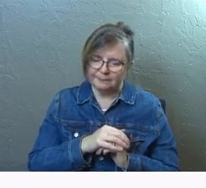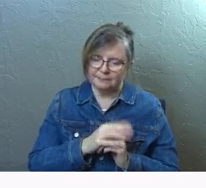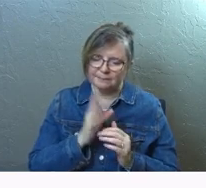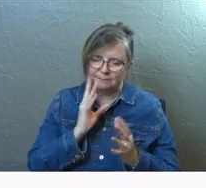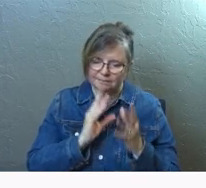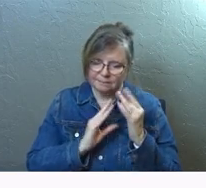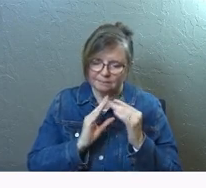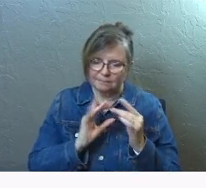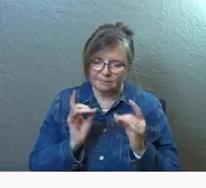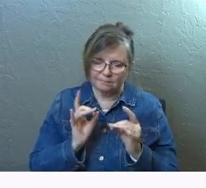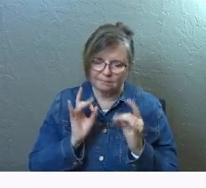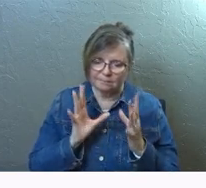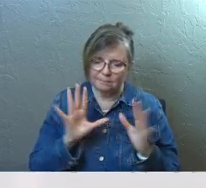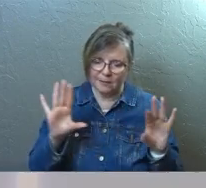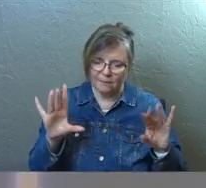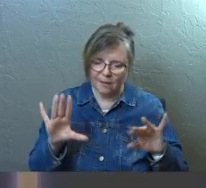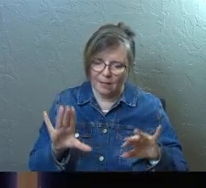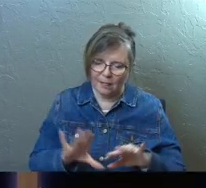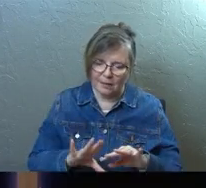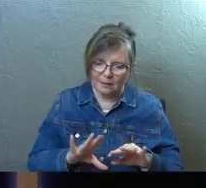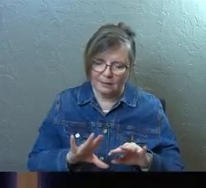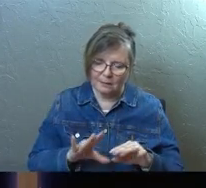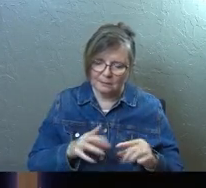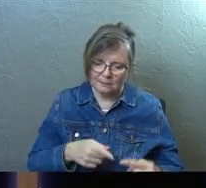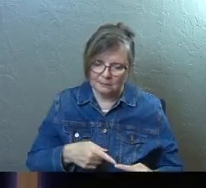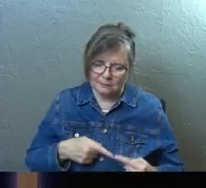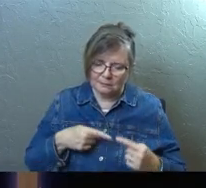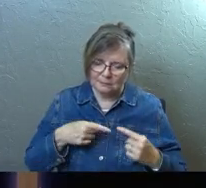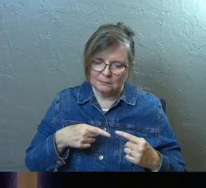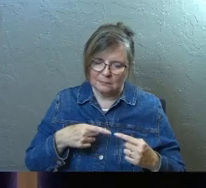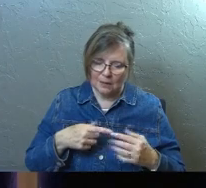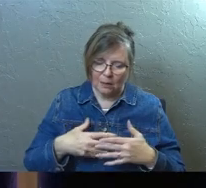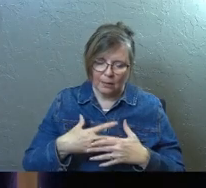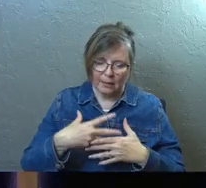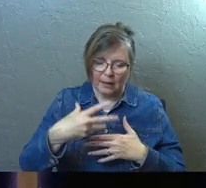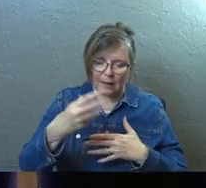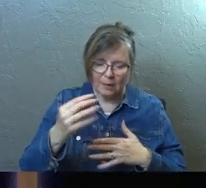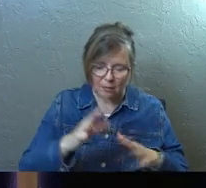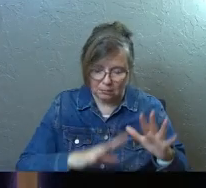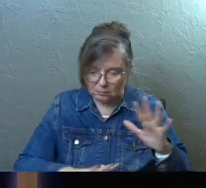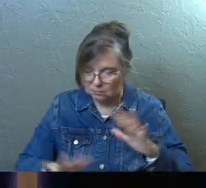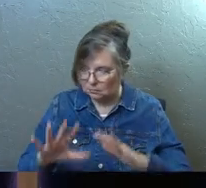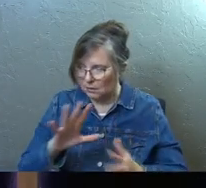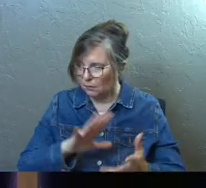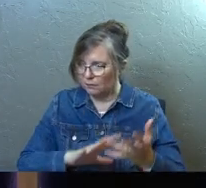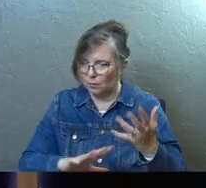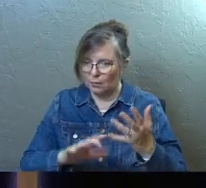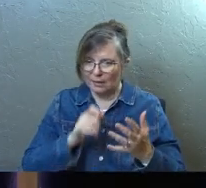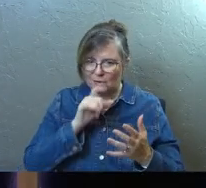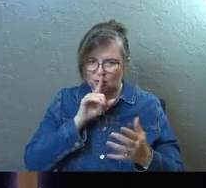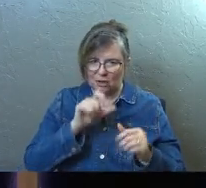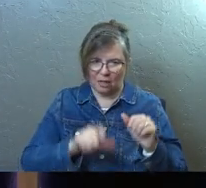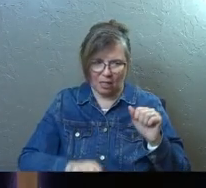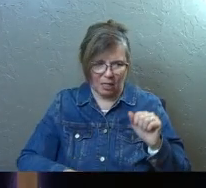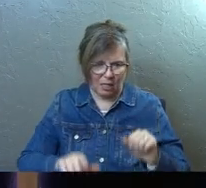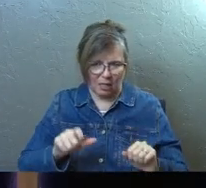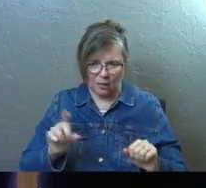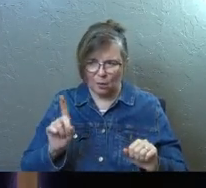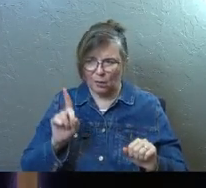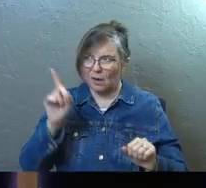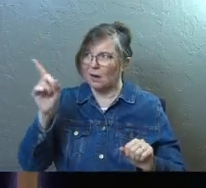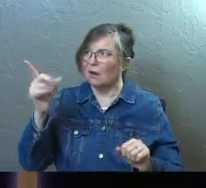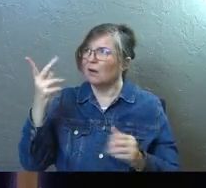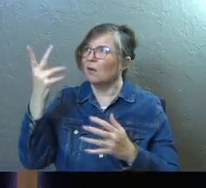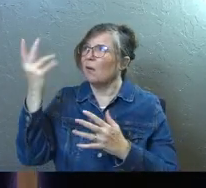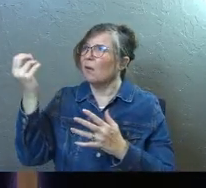been through the darkest of darks, God, and maybe they came out confused and they aren't sure where it is that